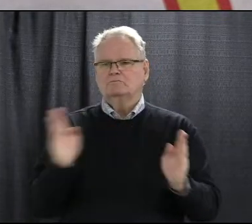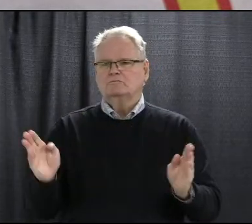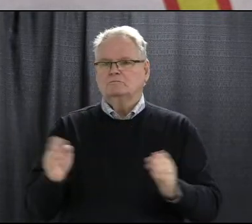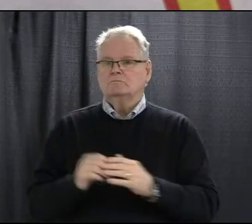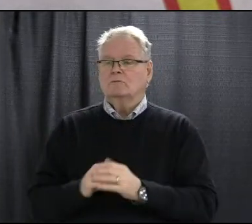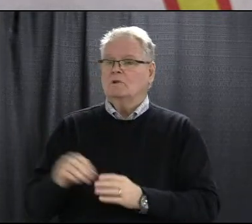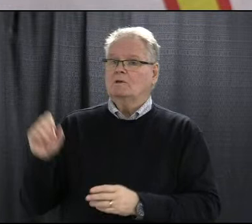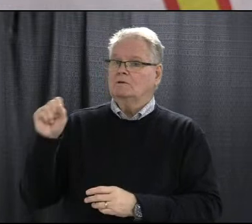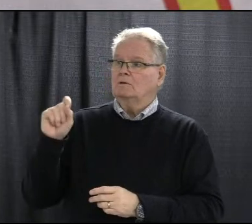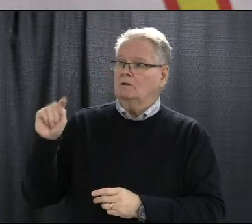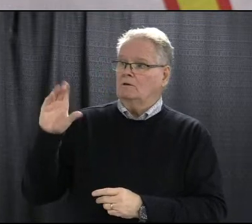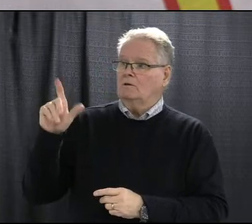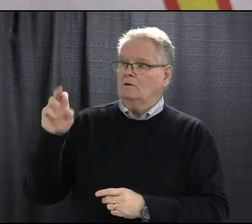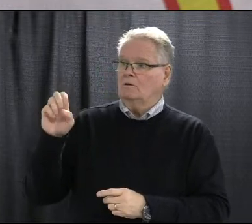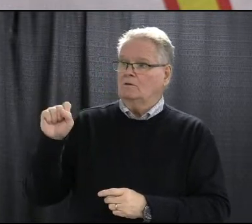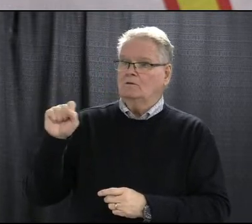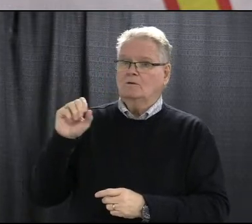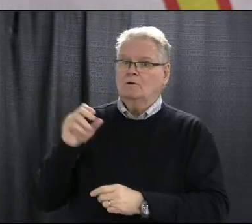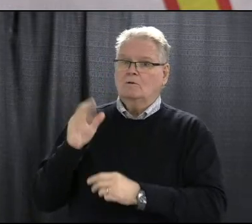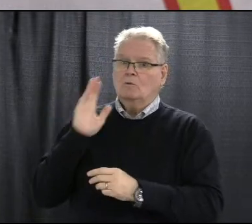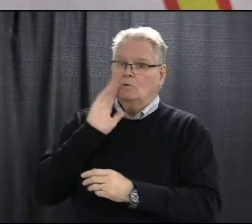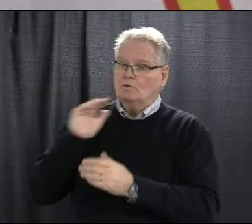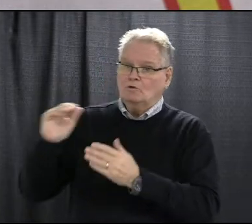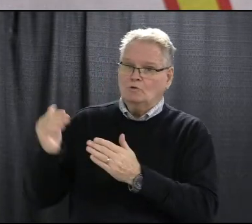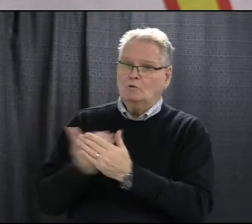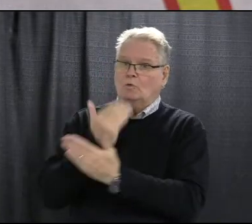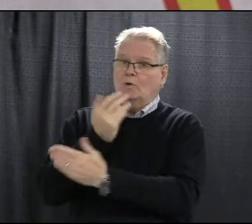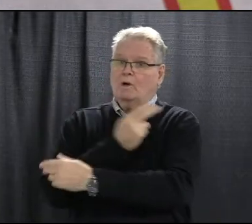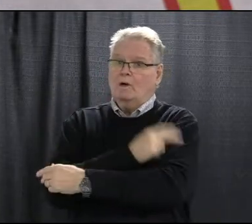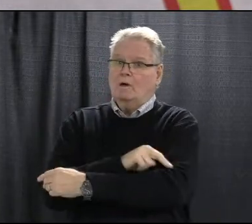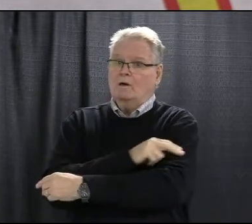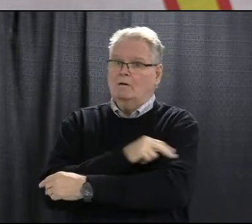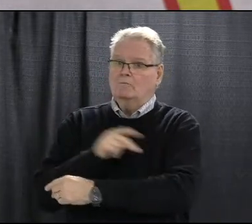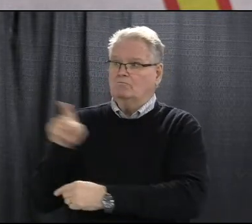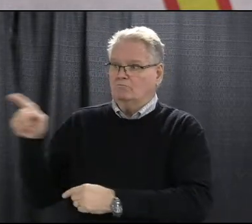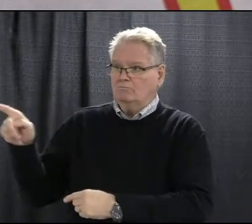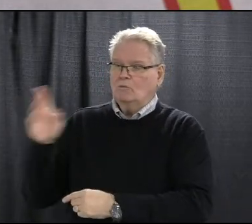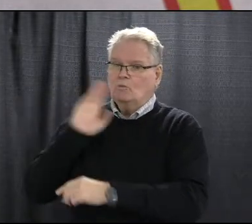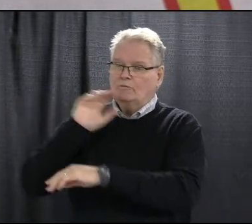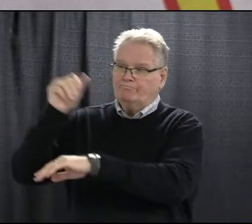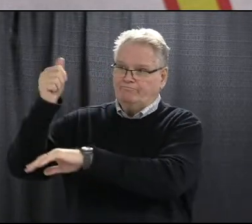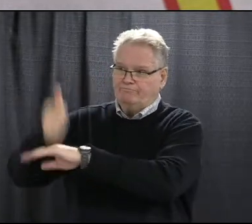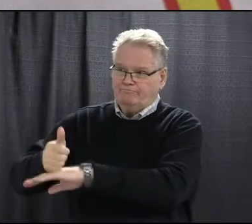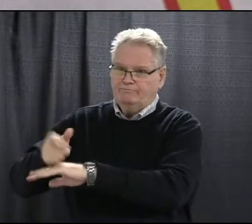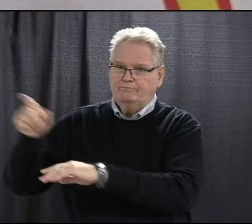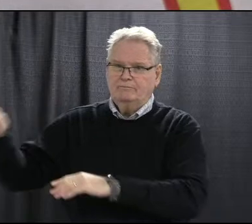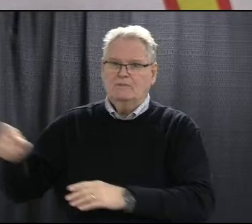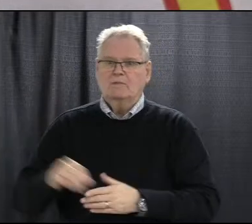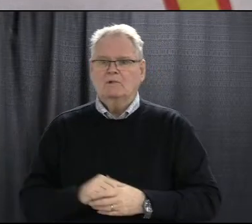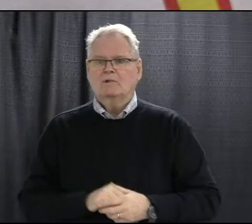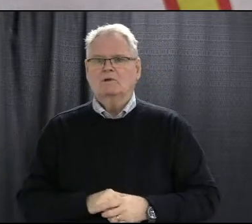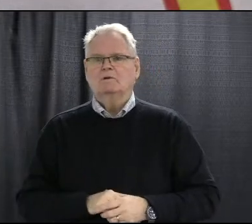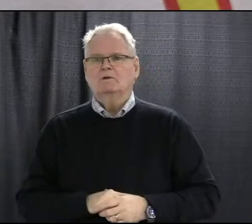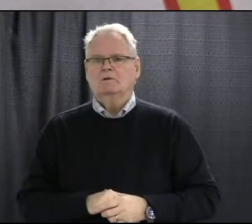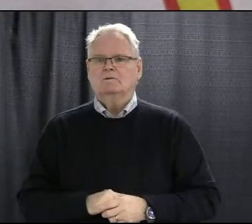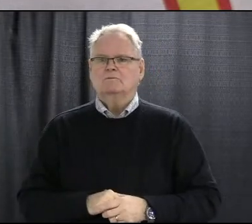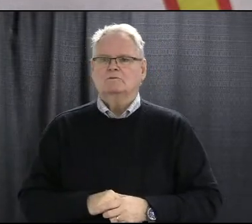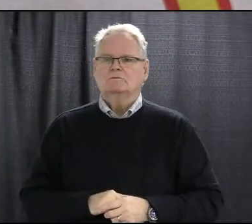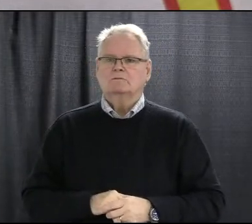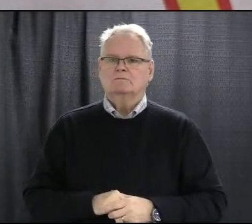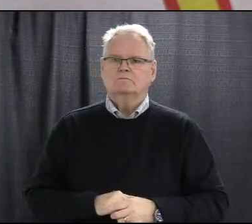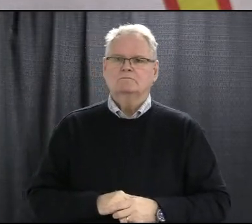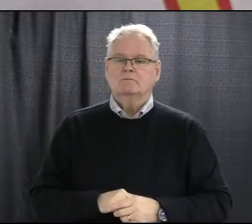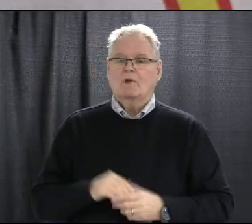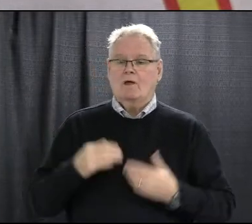when that was announced, it was announced based on some of the recommendations of the Health Accord, including a Centre of Excellence.